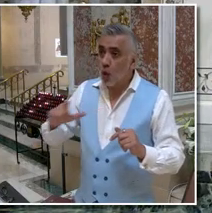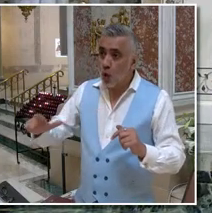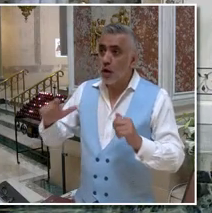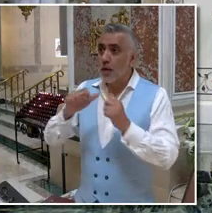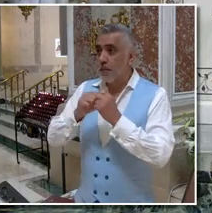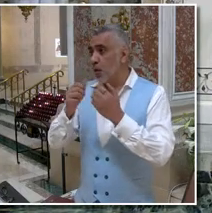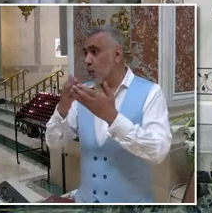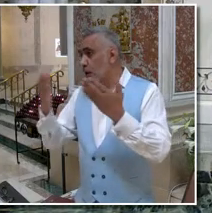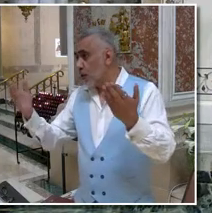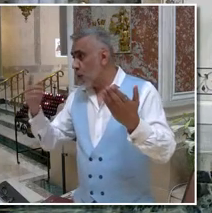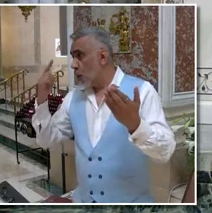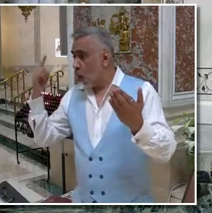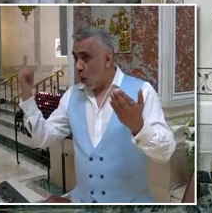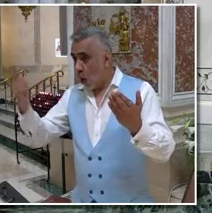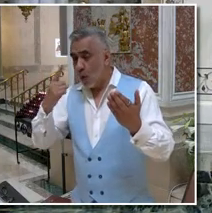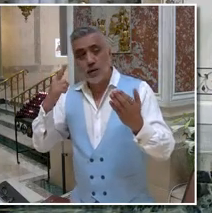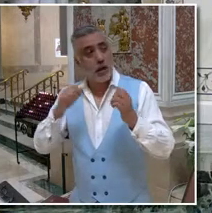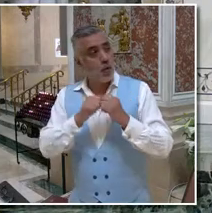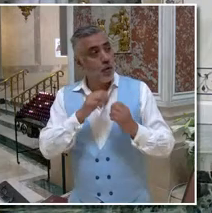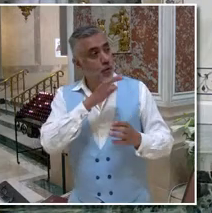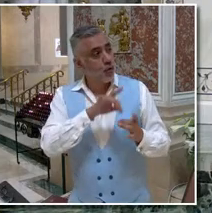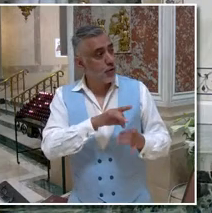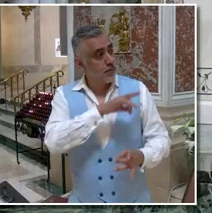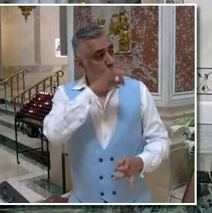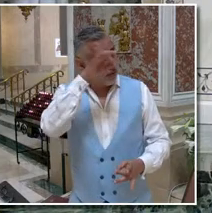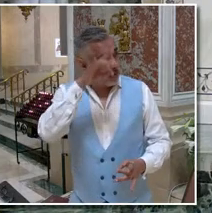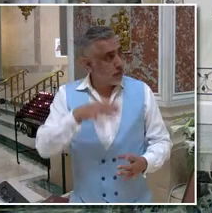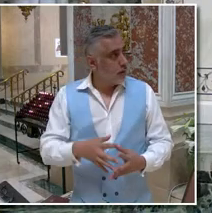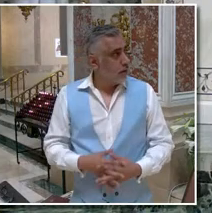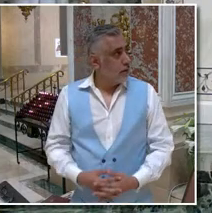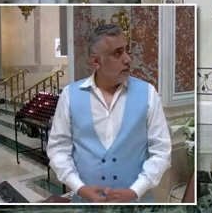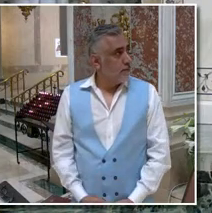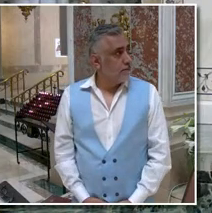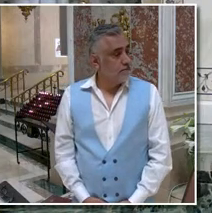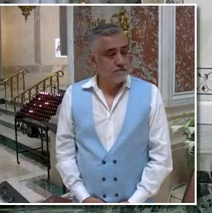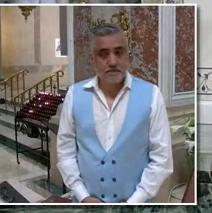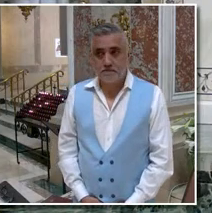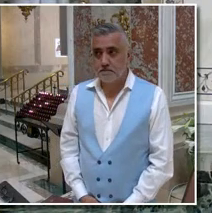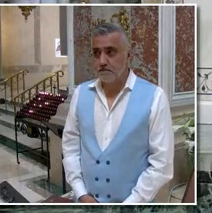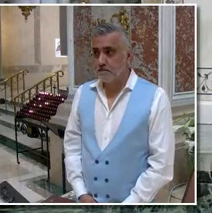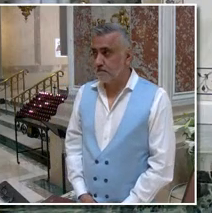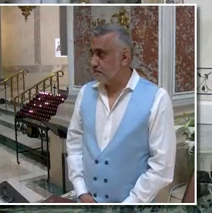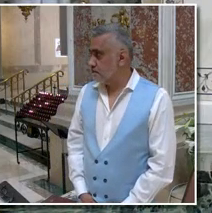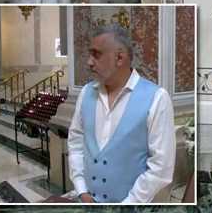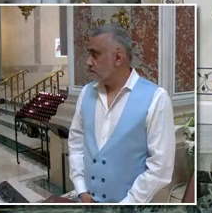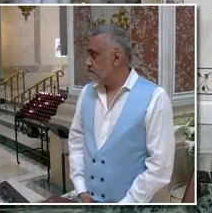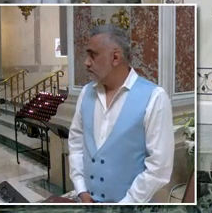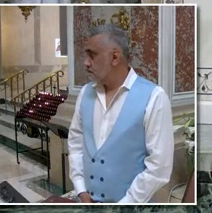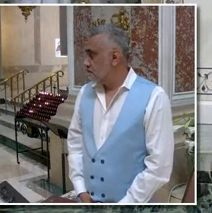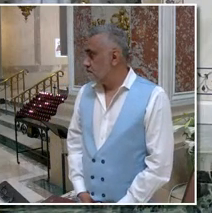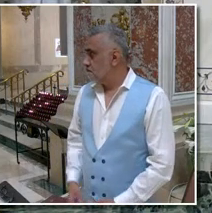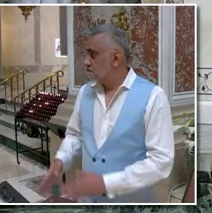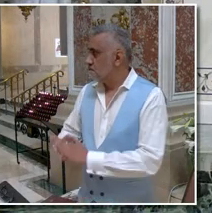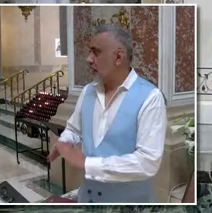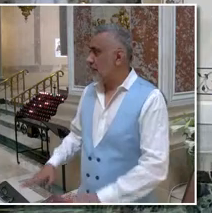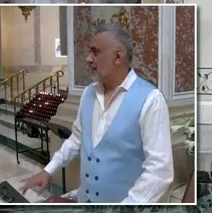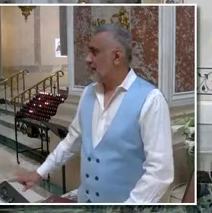be with you always. And with your spirit. Let us offer each other a sign of Christ's peace.